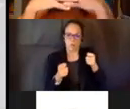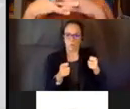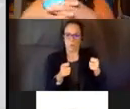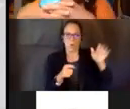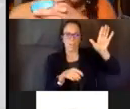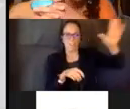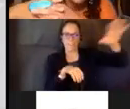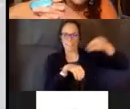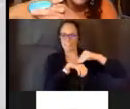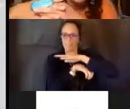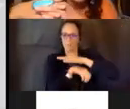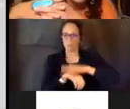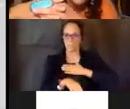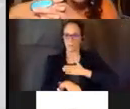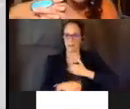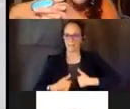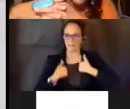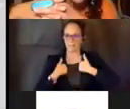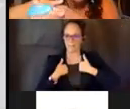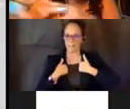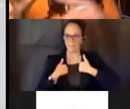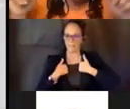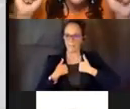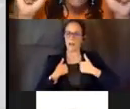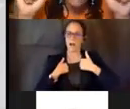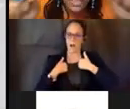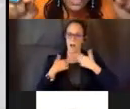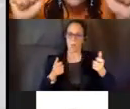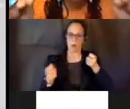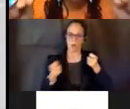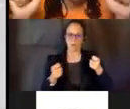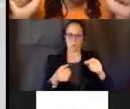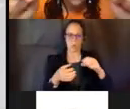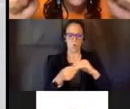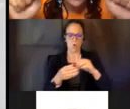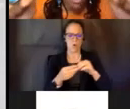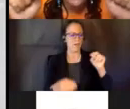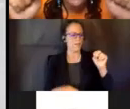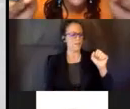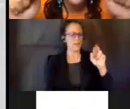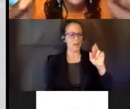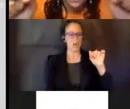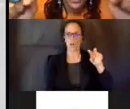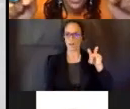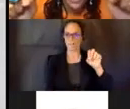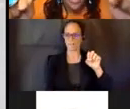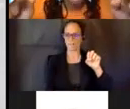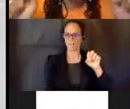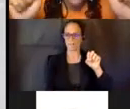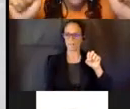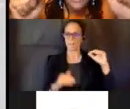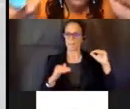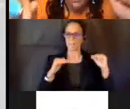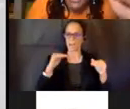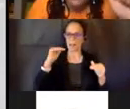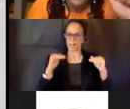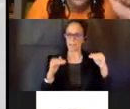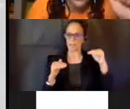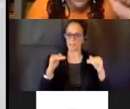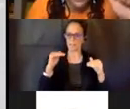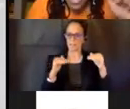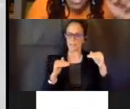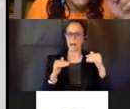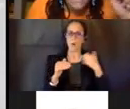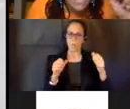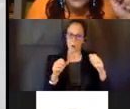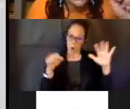those stories stand in relationship and intention with each other, because that tells a fuller truth of who we are in this country. And that is what I am interested